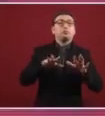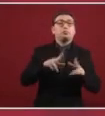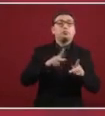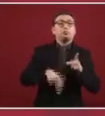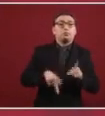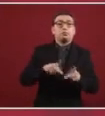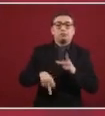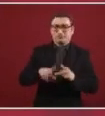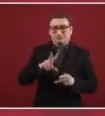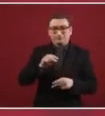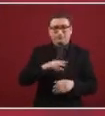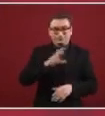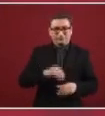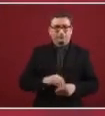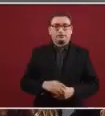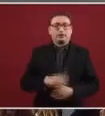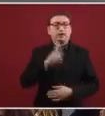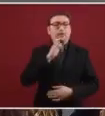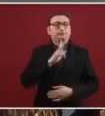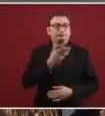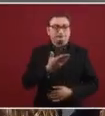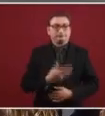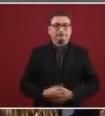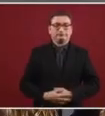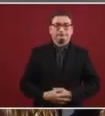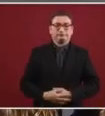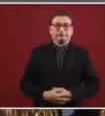parte. A ver.